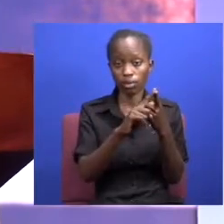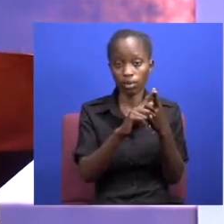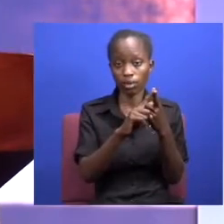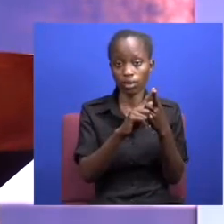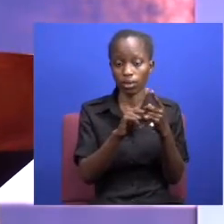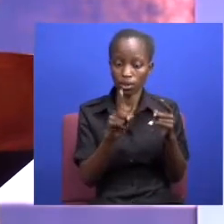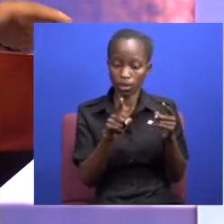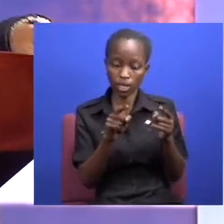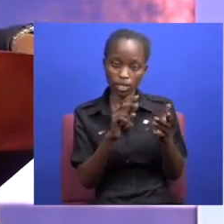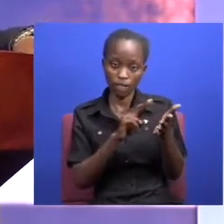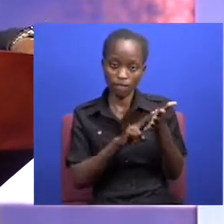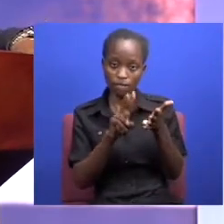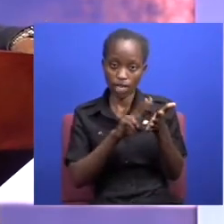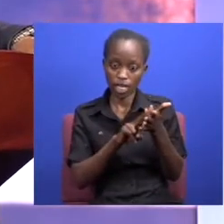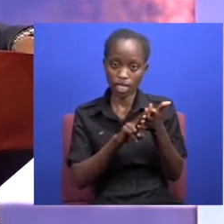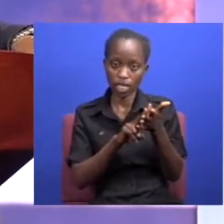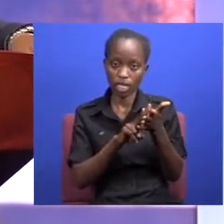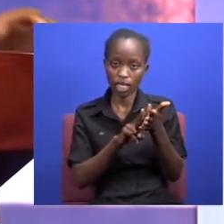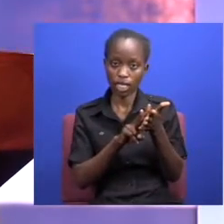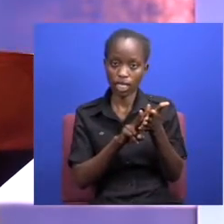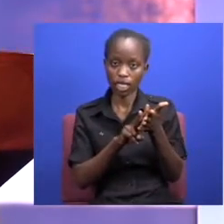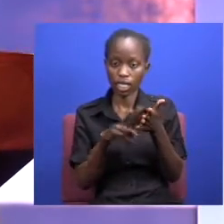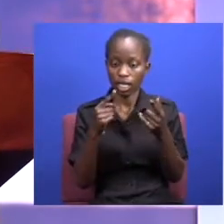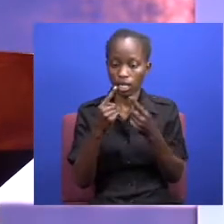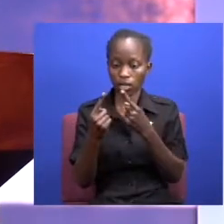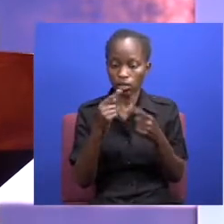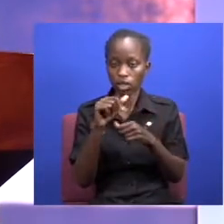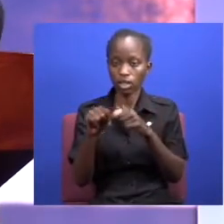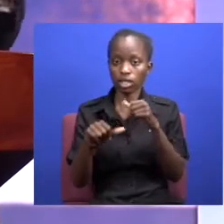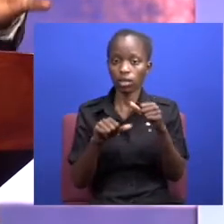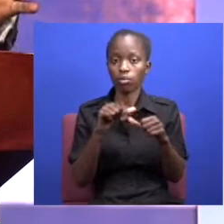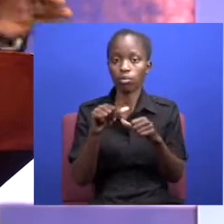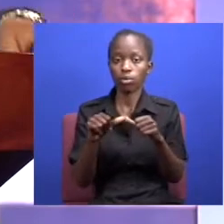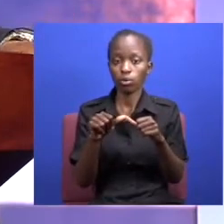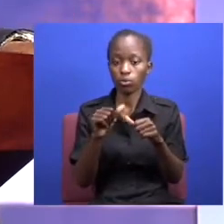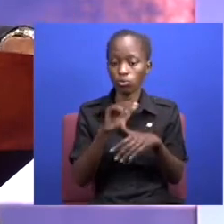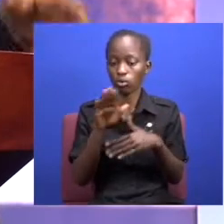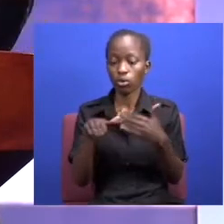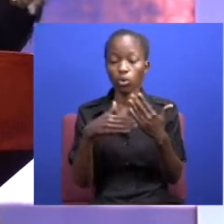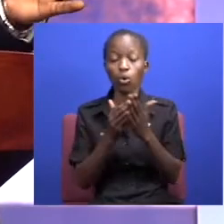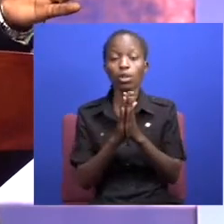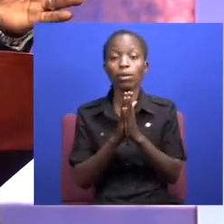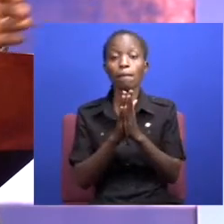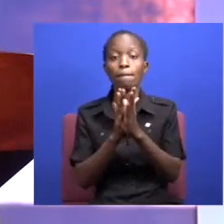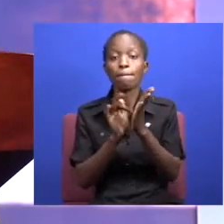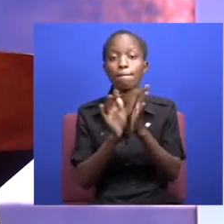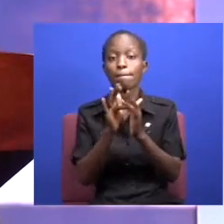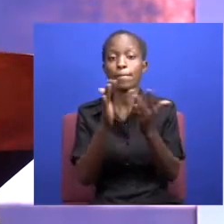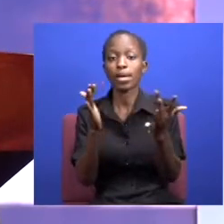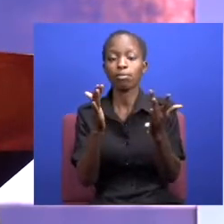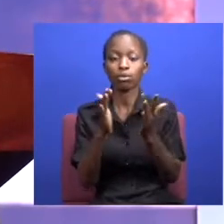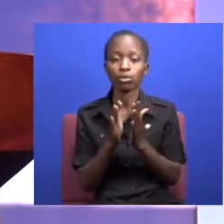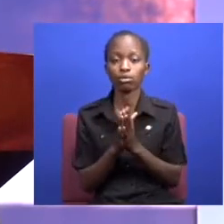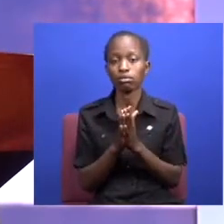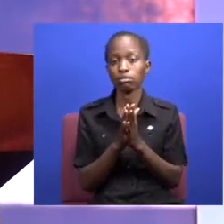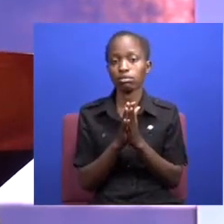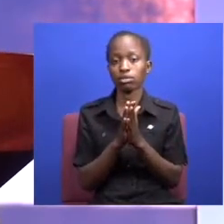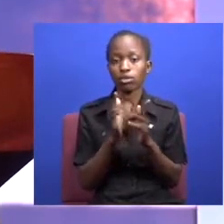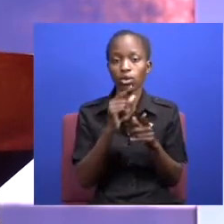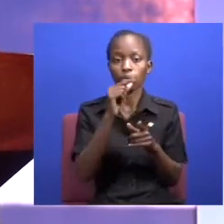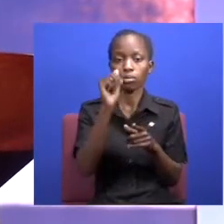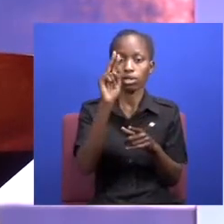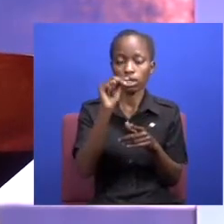this particular verse addresses the entire canon of Scripture from Genesis all the way to